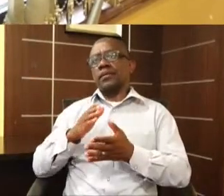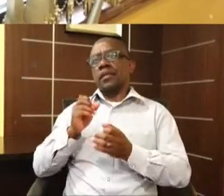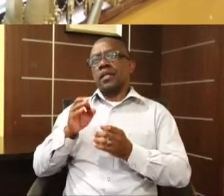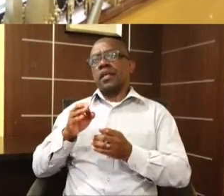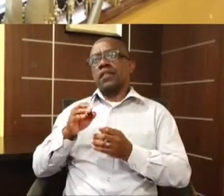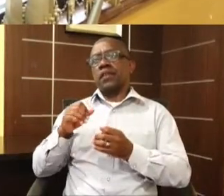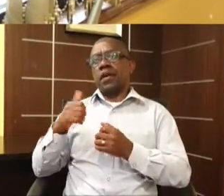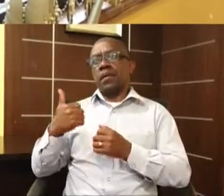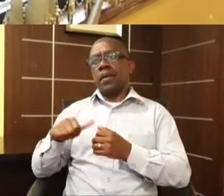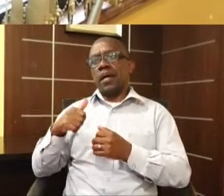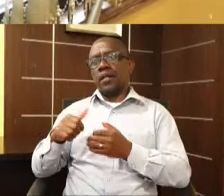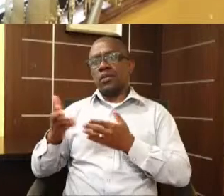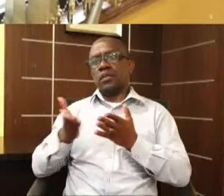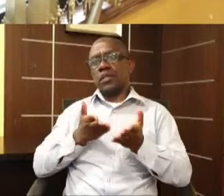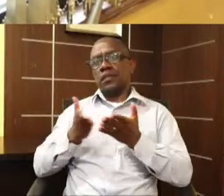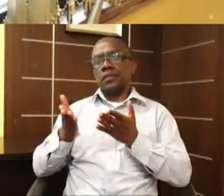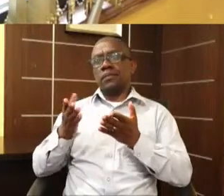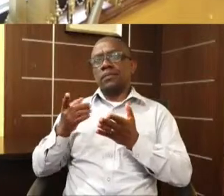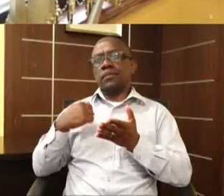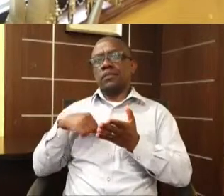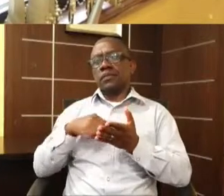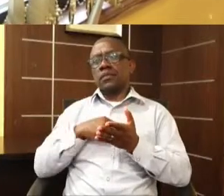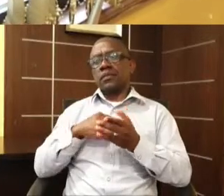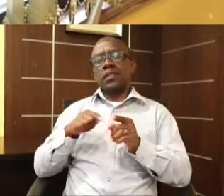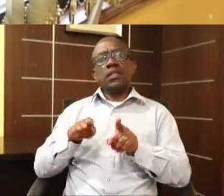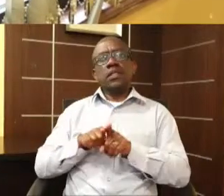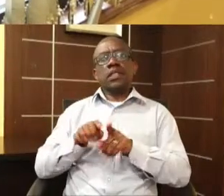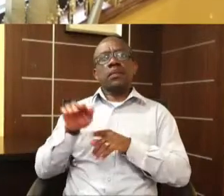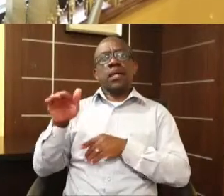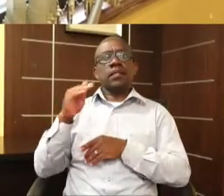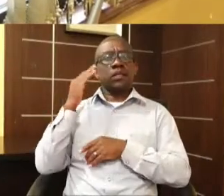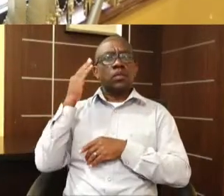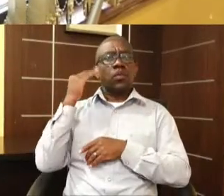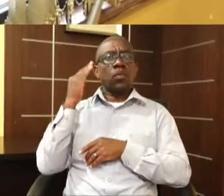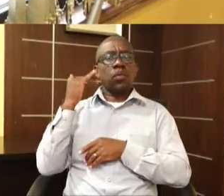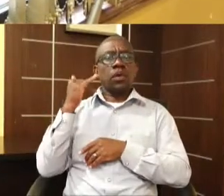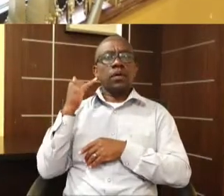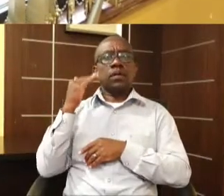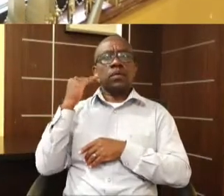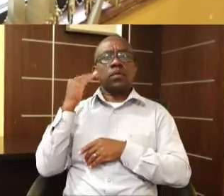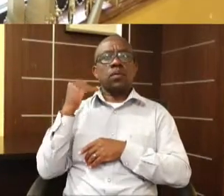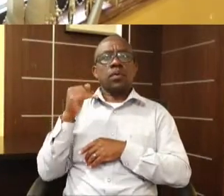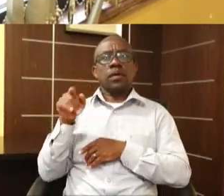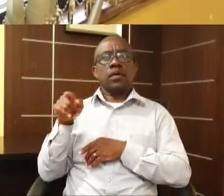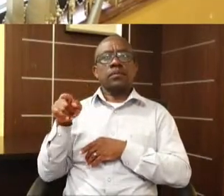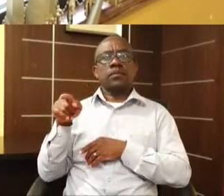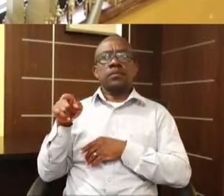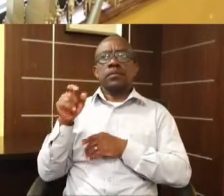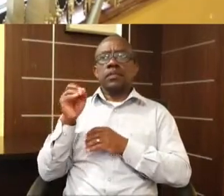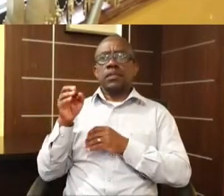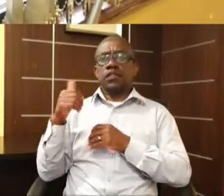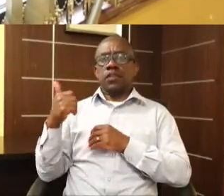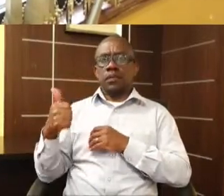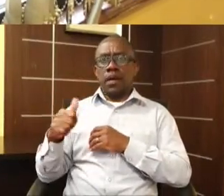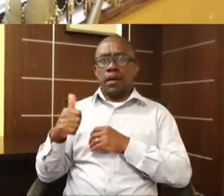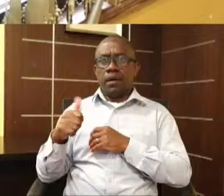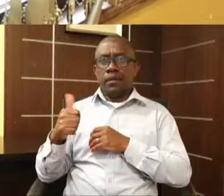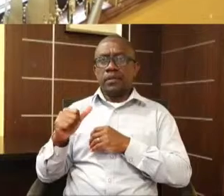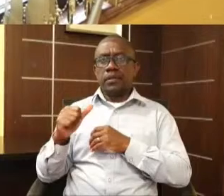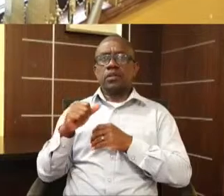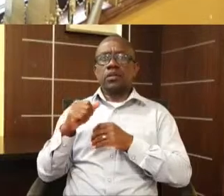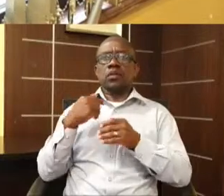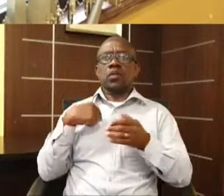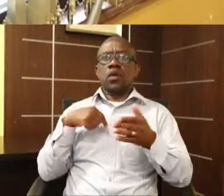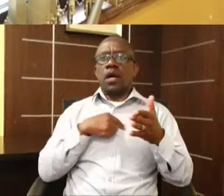up the service, we'll ask you, the reasons why. And if it's because of, like a number of barriers,